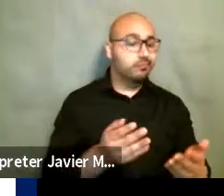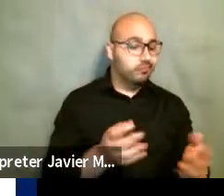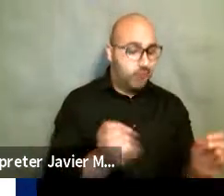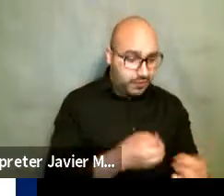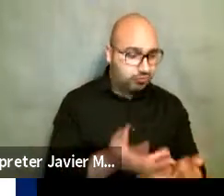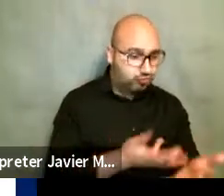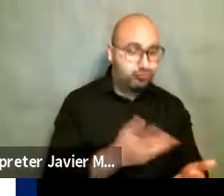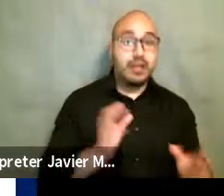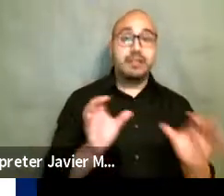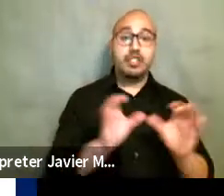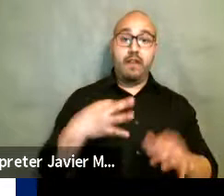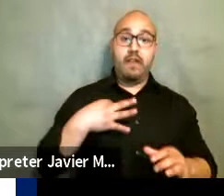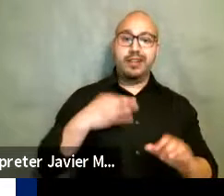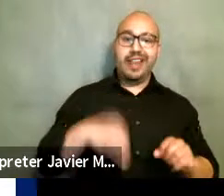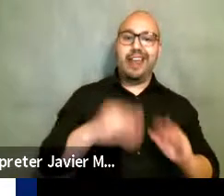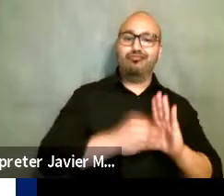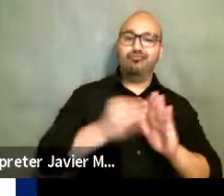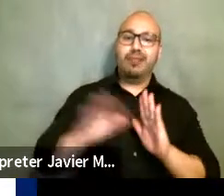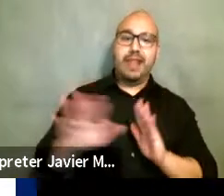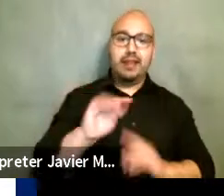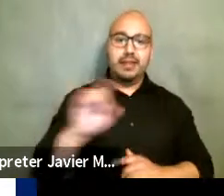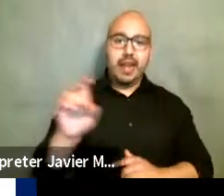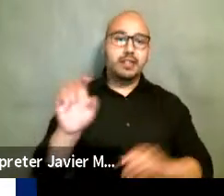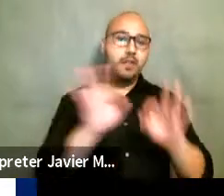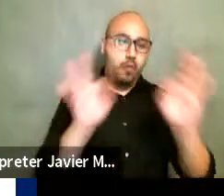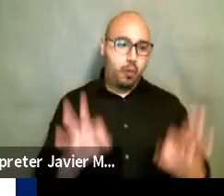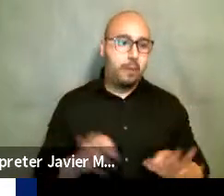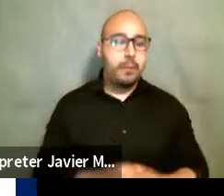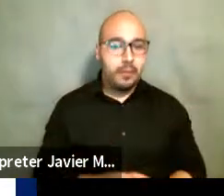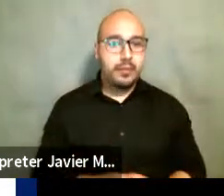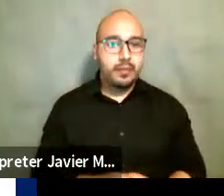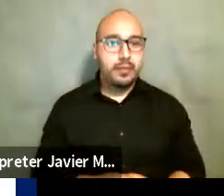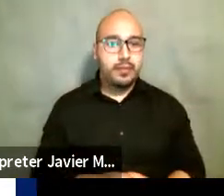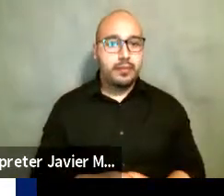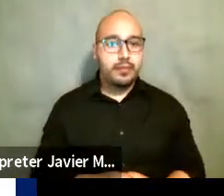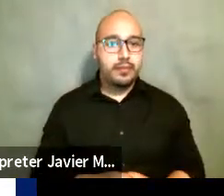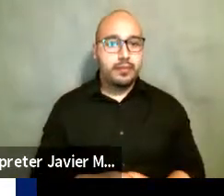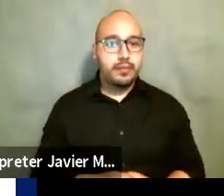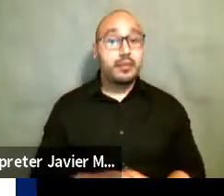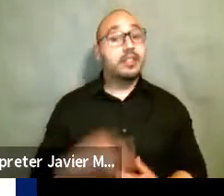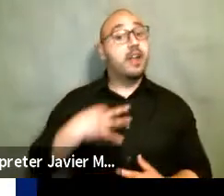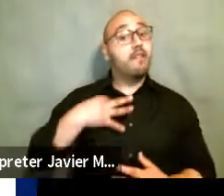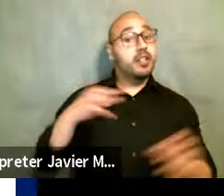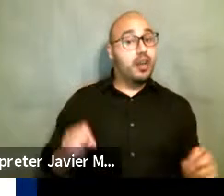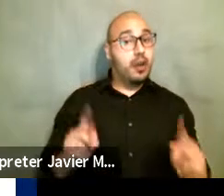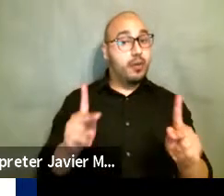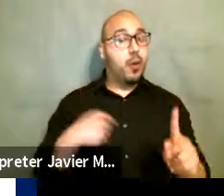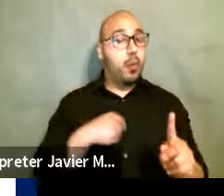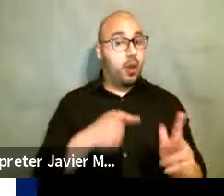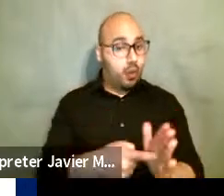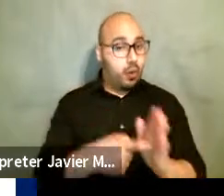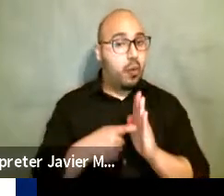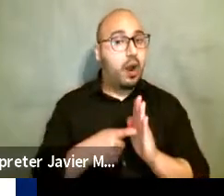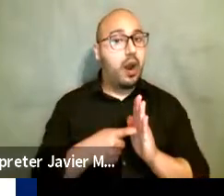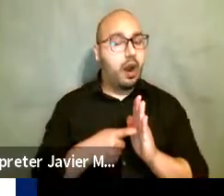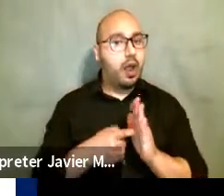complete their tax forms for them. So this is a volunteer opportunity that we do require an